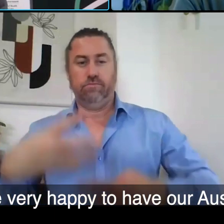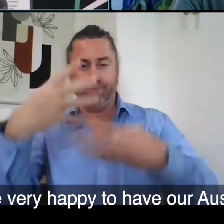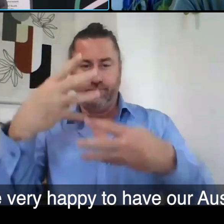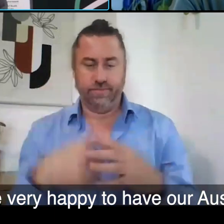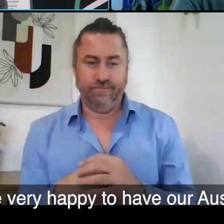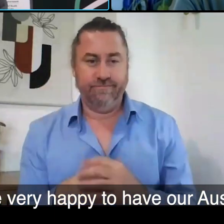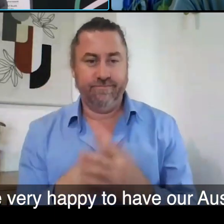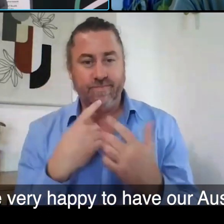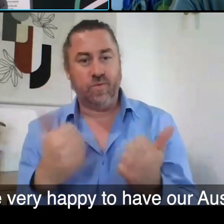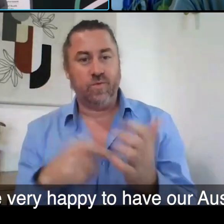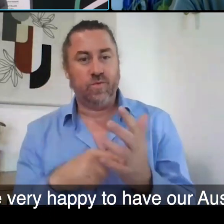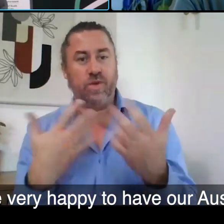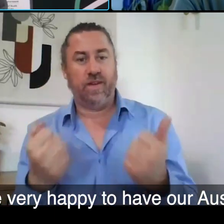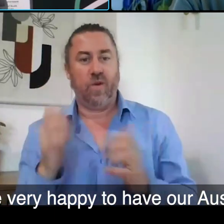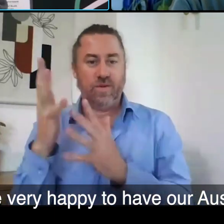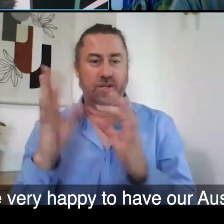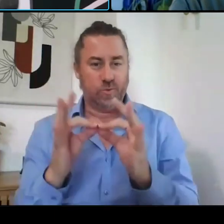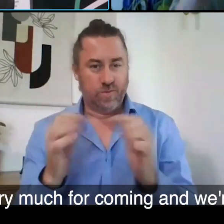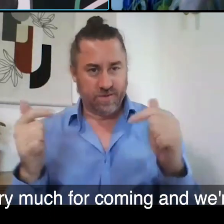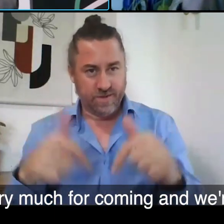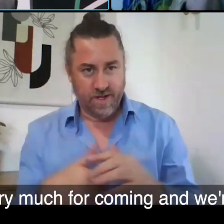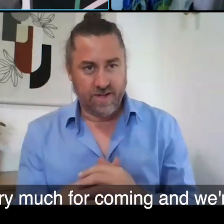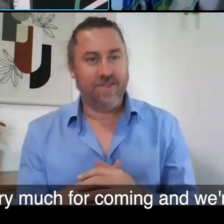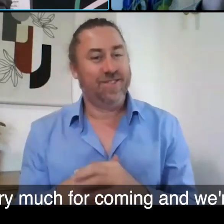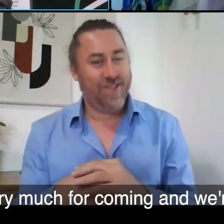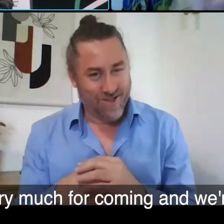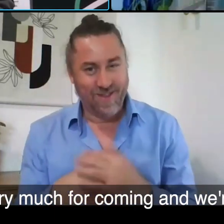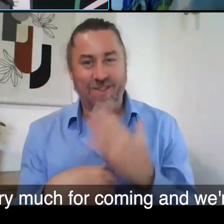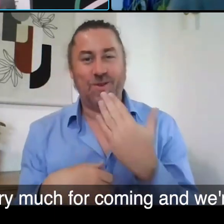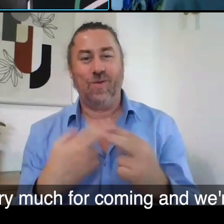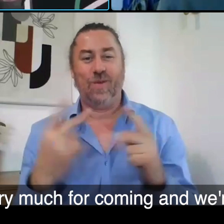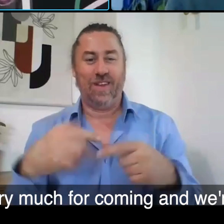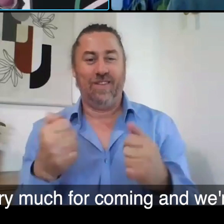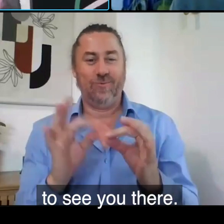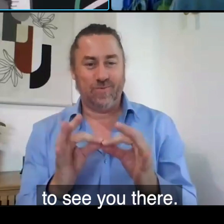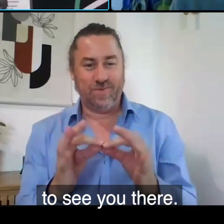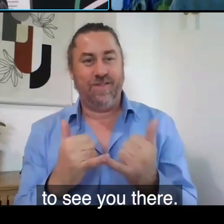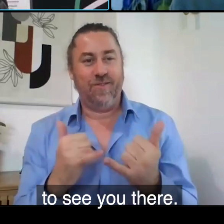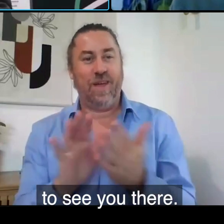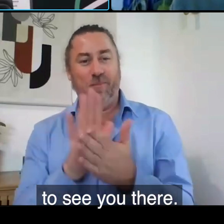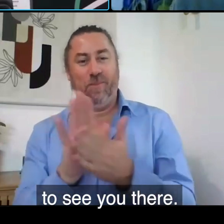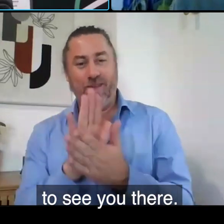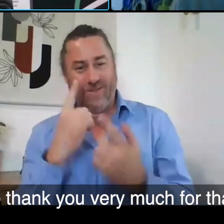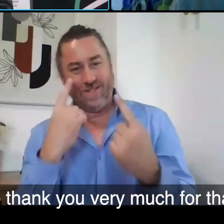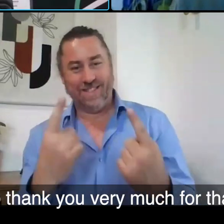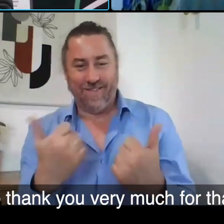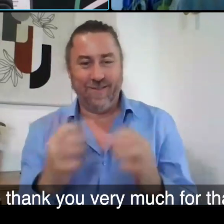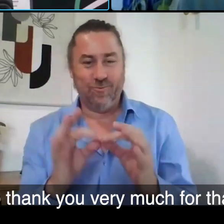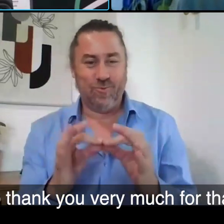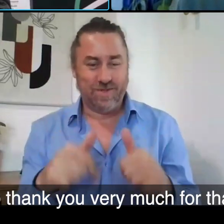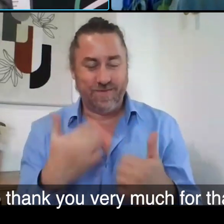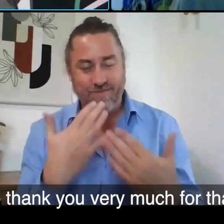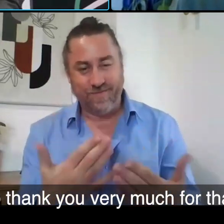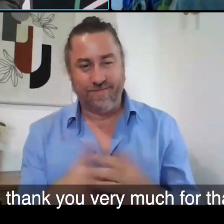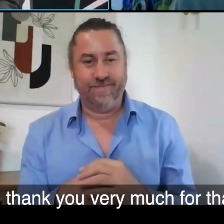very happy to have our Auslan interpreter. Thank you very much for coming, and we're very happy to see you there. So thank you very